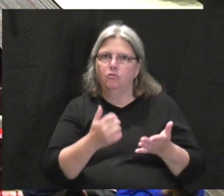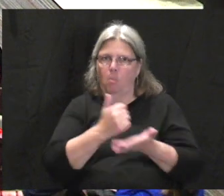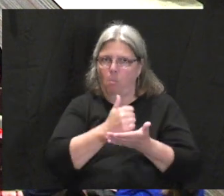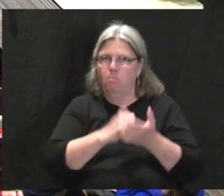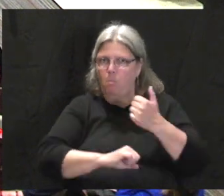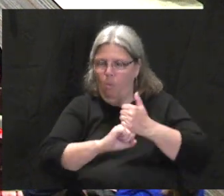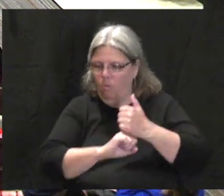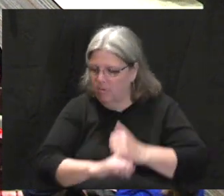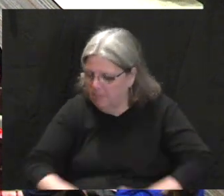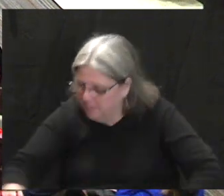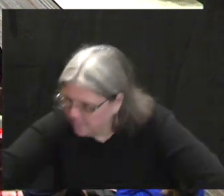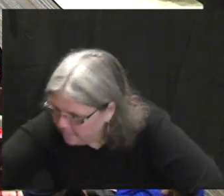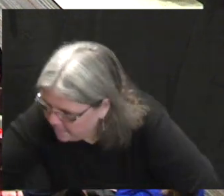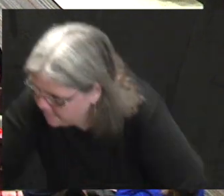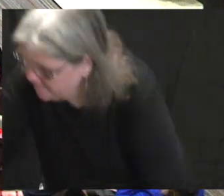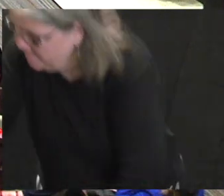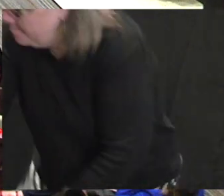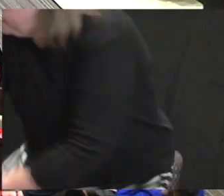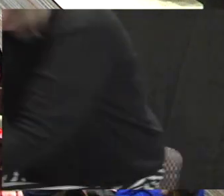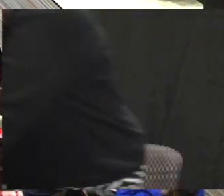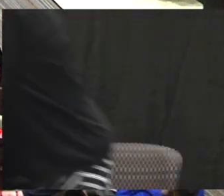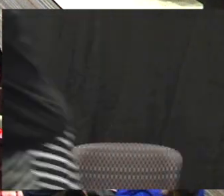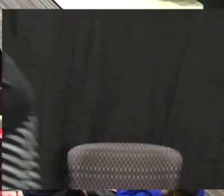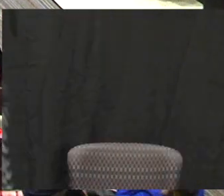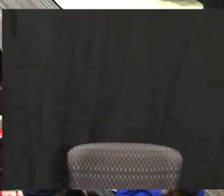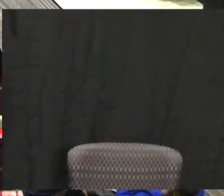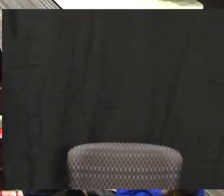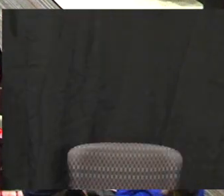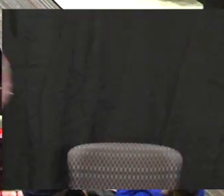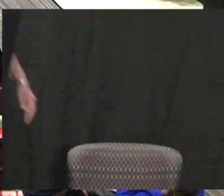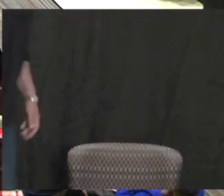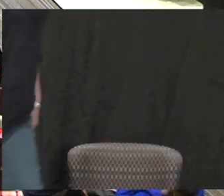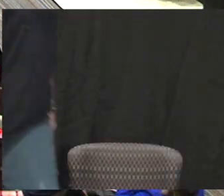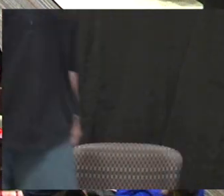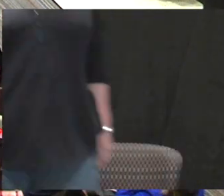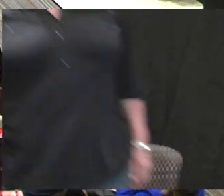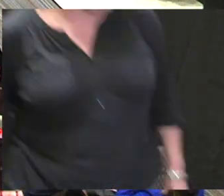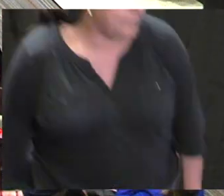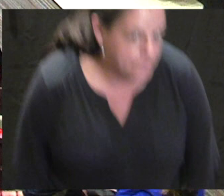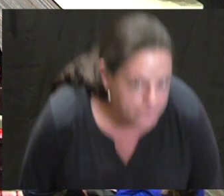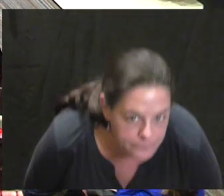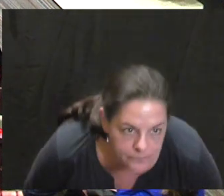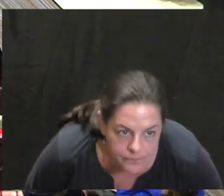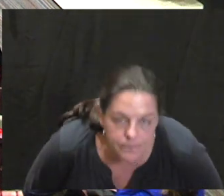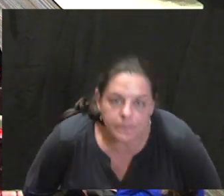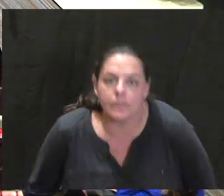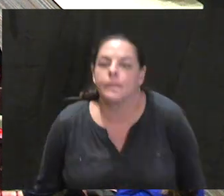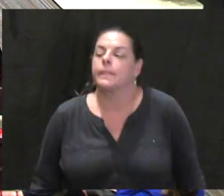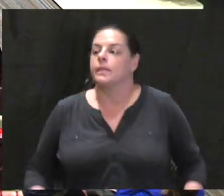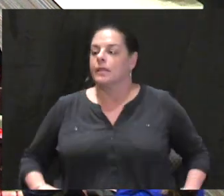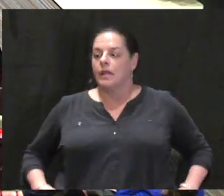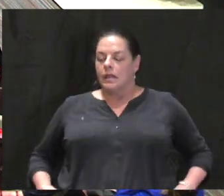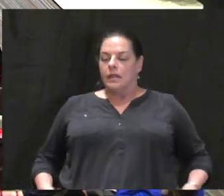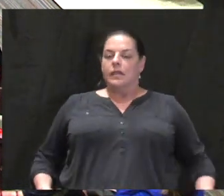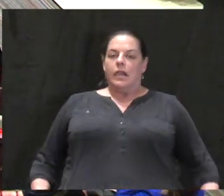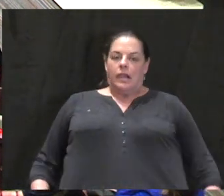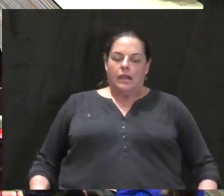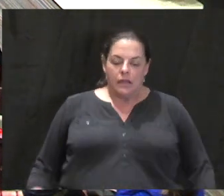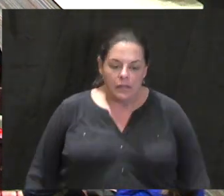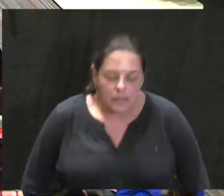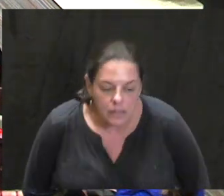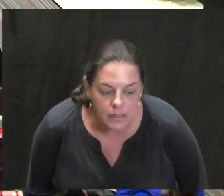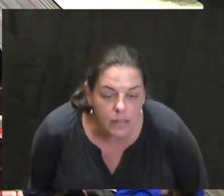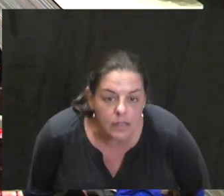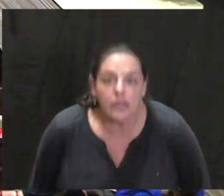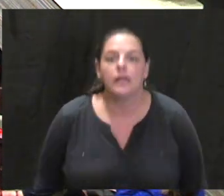So with that, our last, one of the other things that was a huge focus for us was our looking at our staffing and the diversity amongst